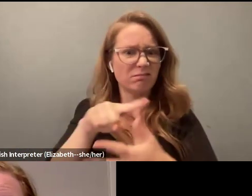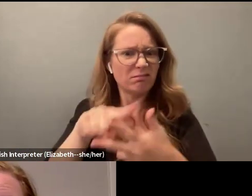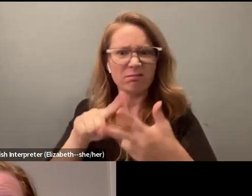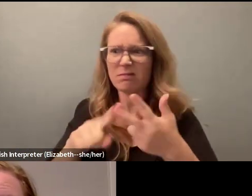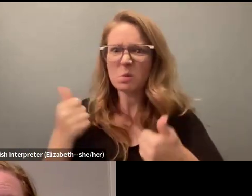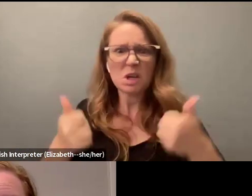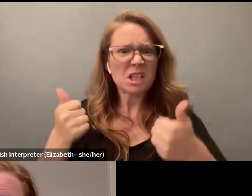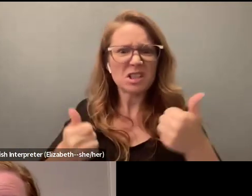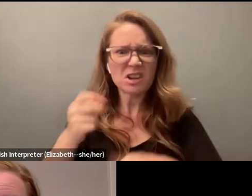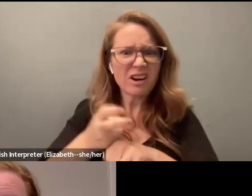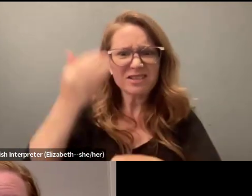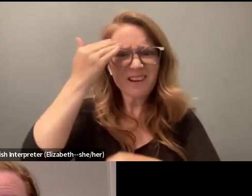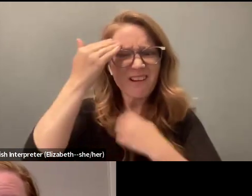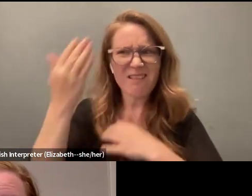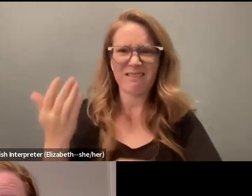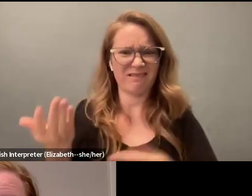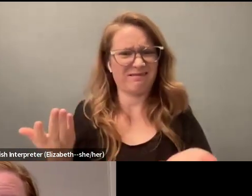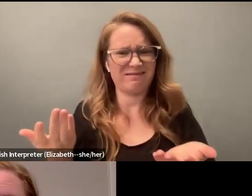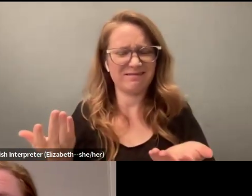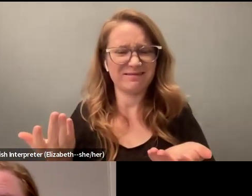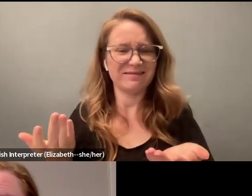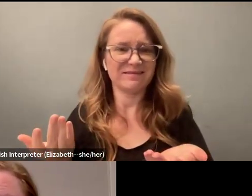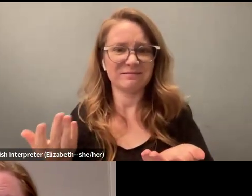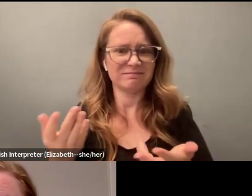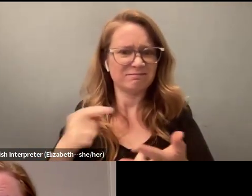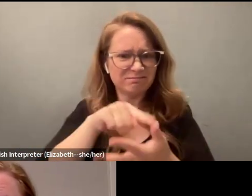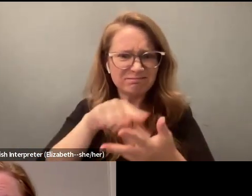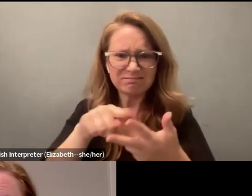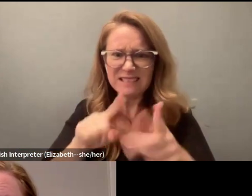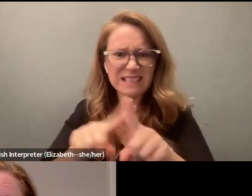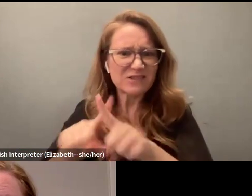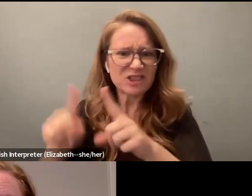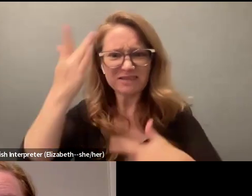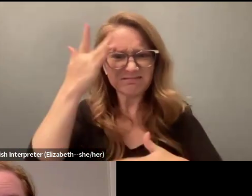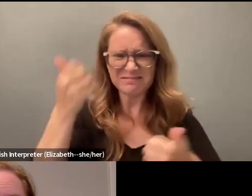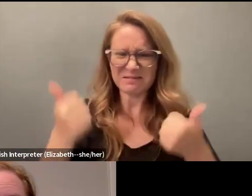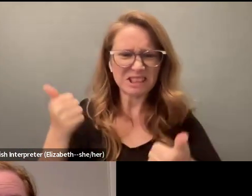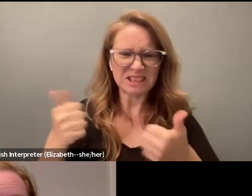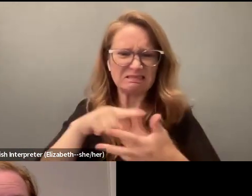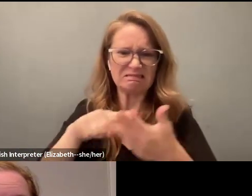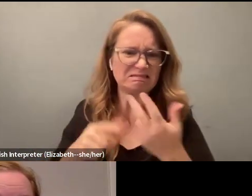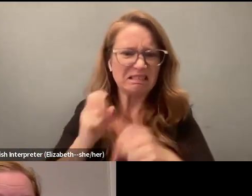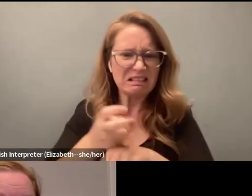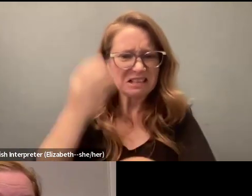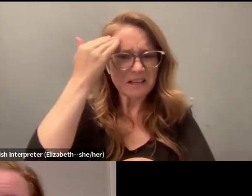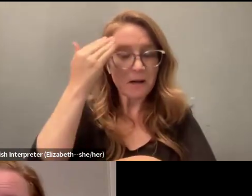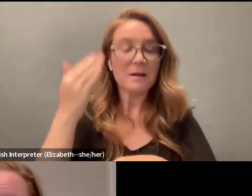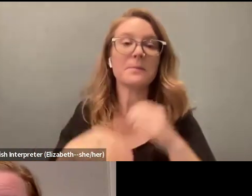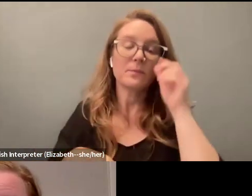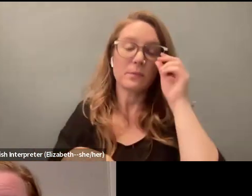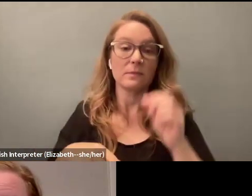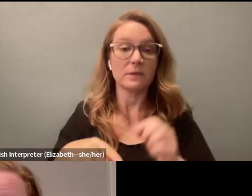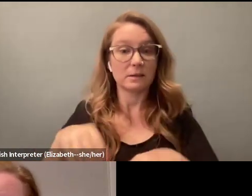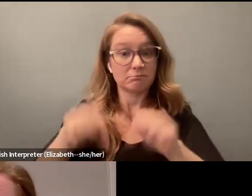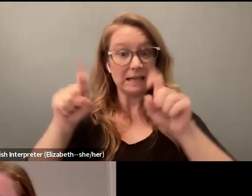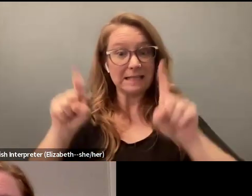there's a difference between all of these different diseases. And the question of when do you